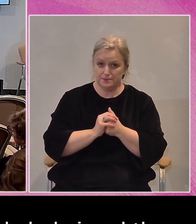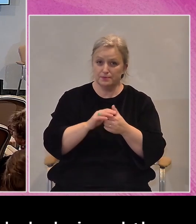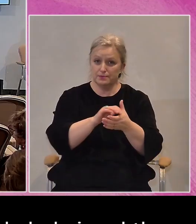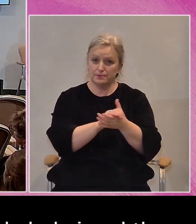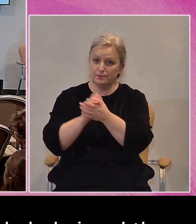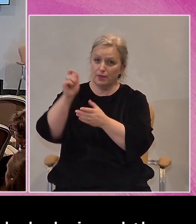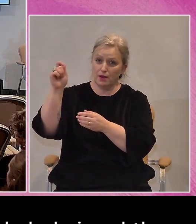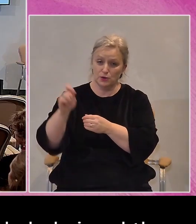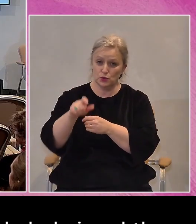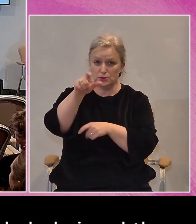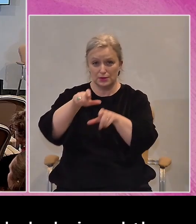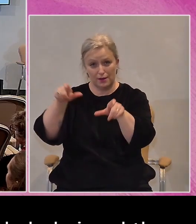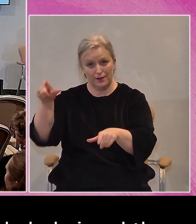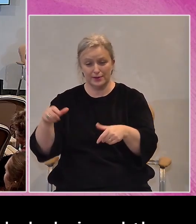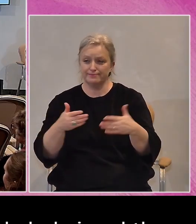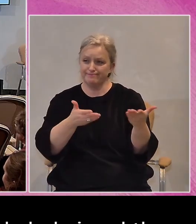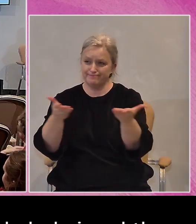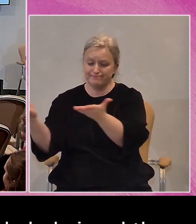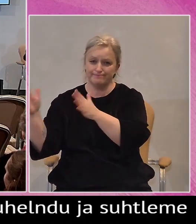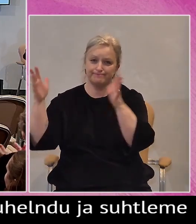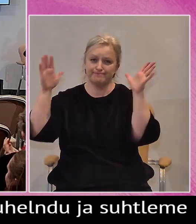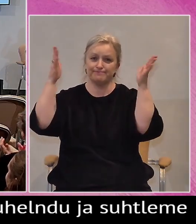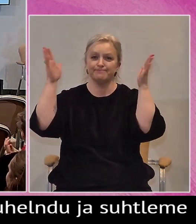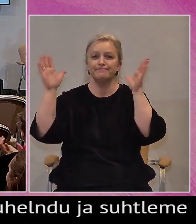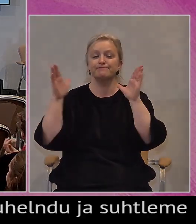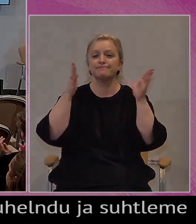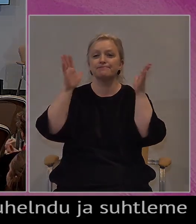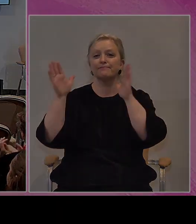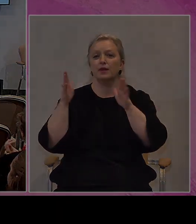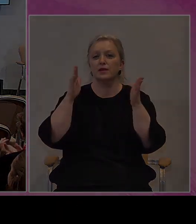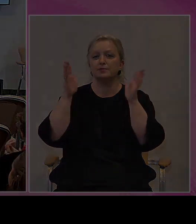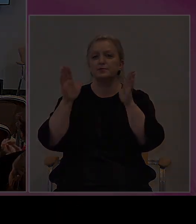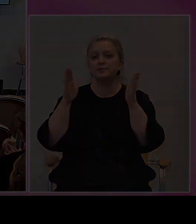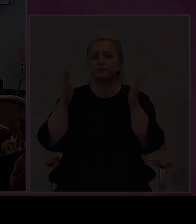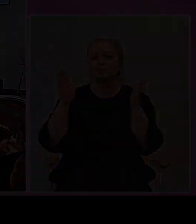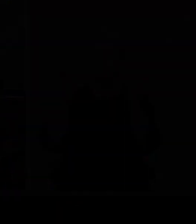The founders of the EDS Association, Miia Kattel and Elis Riin.